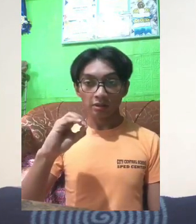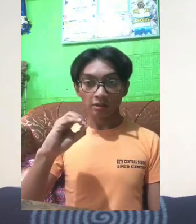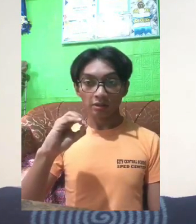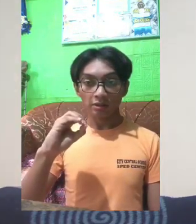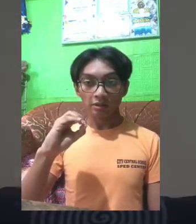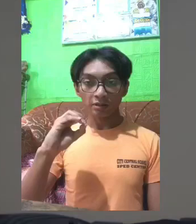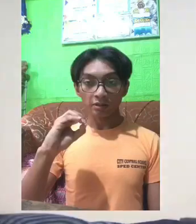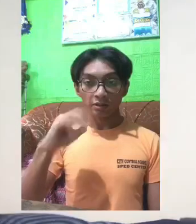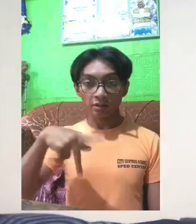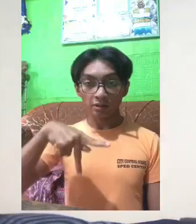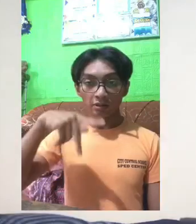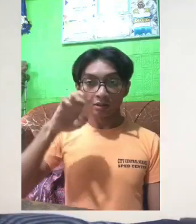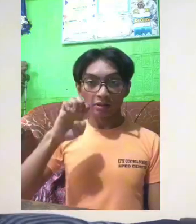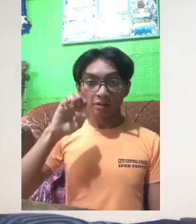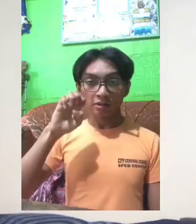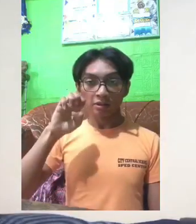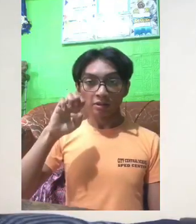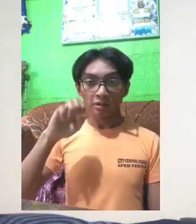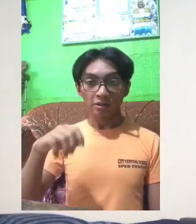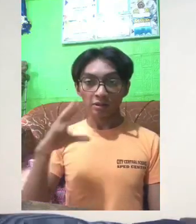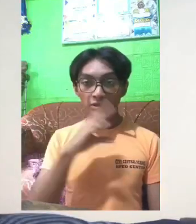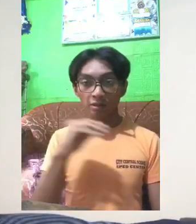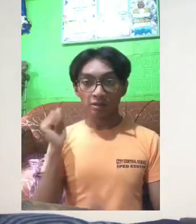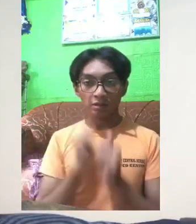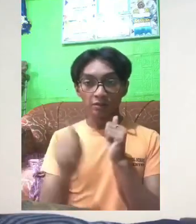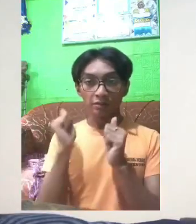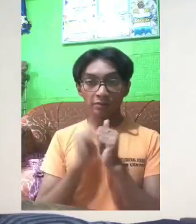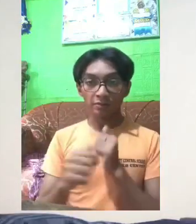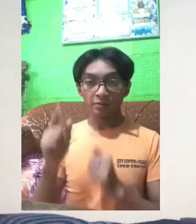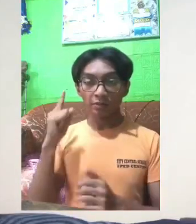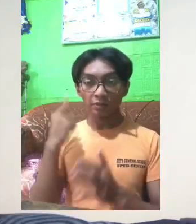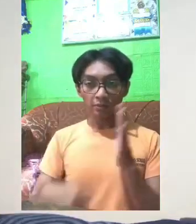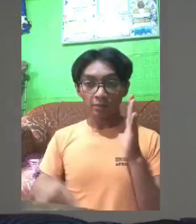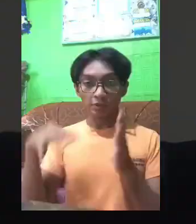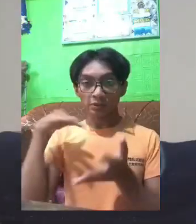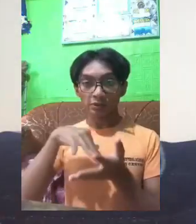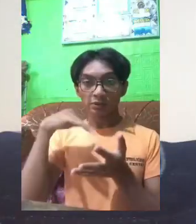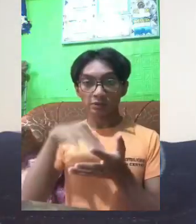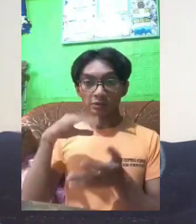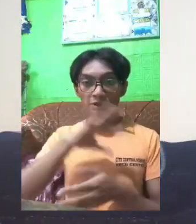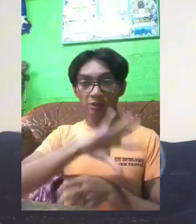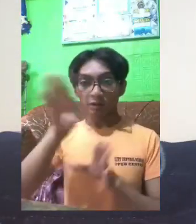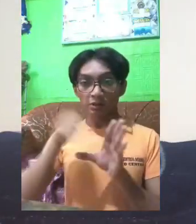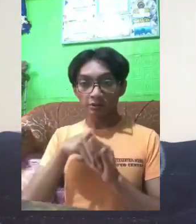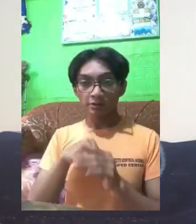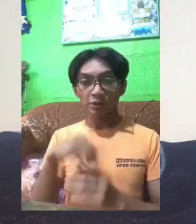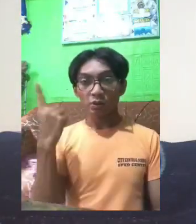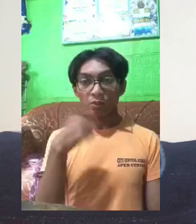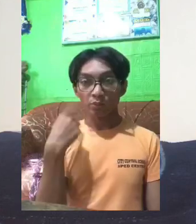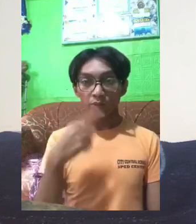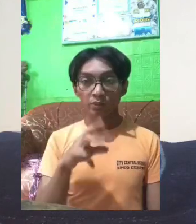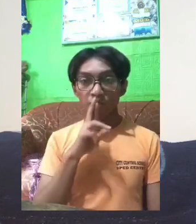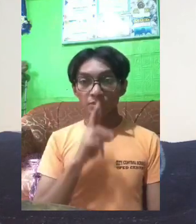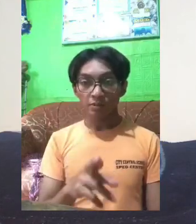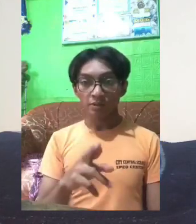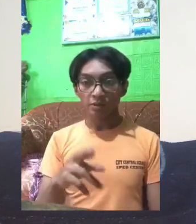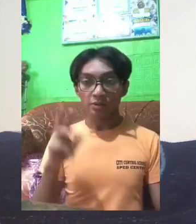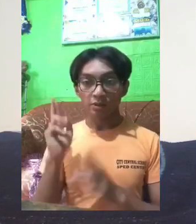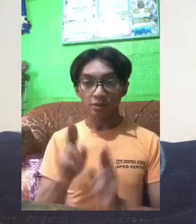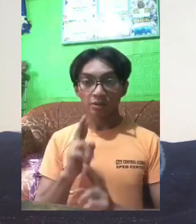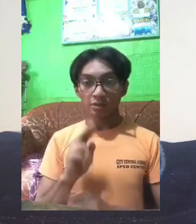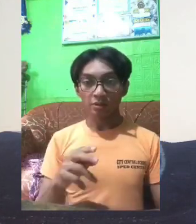community. Then explain how each group can use the result of your study. Example: the results might help teachers understand what